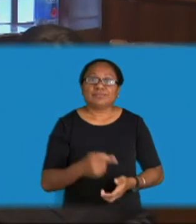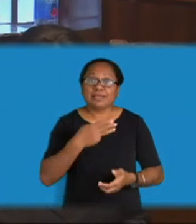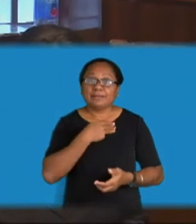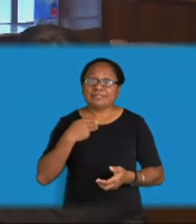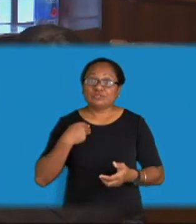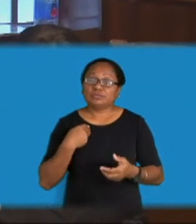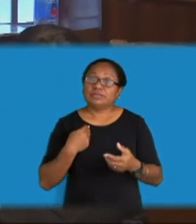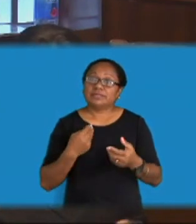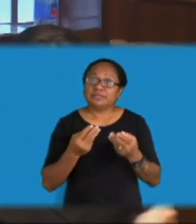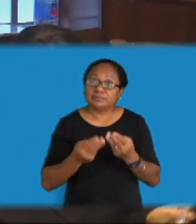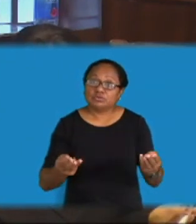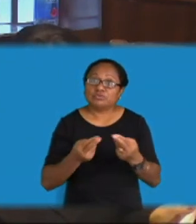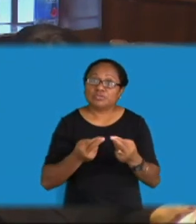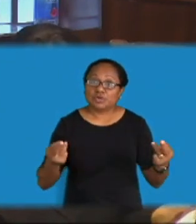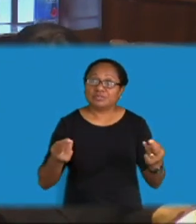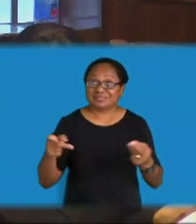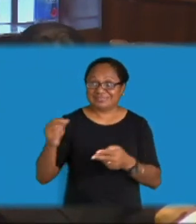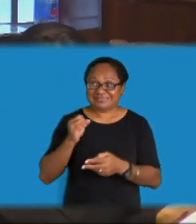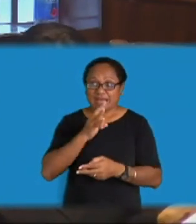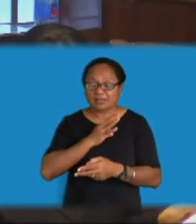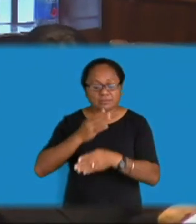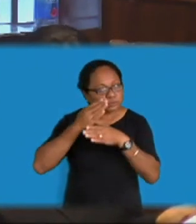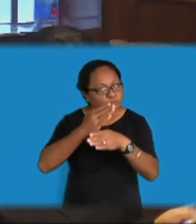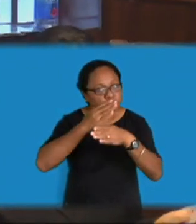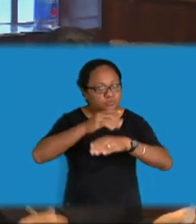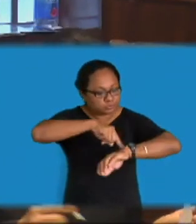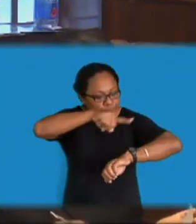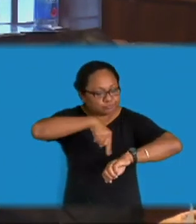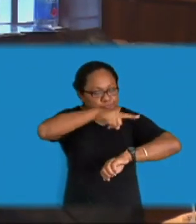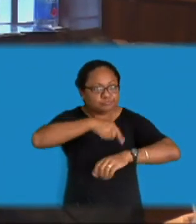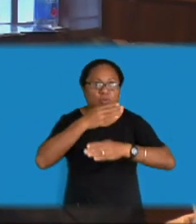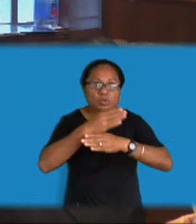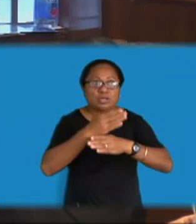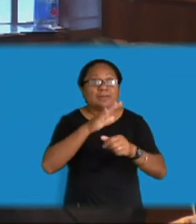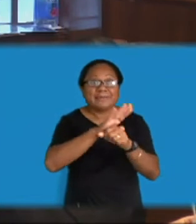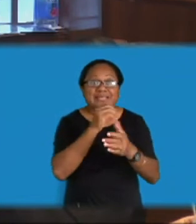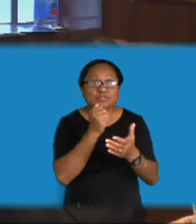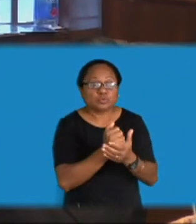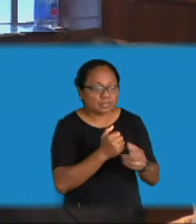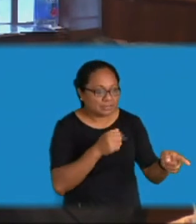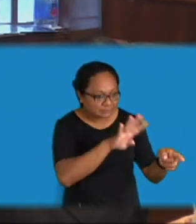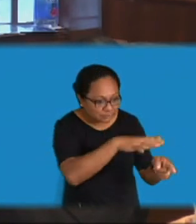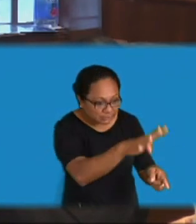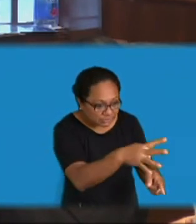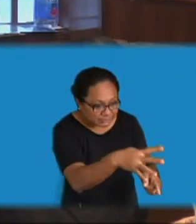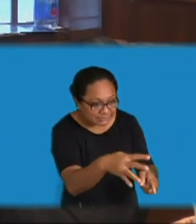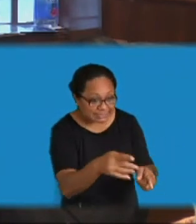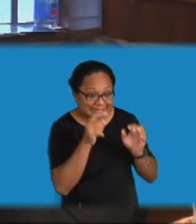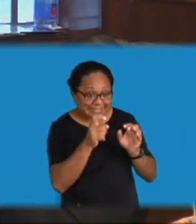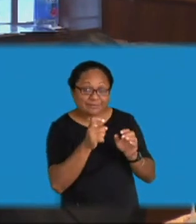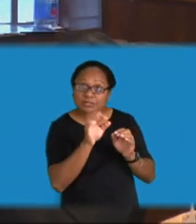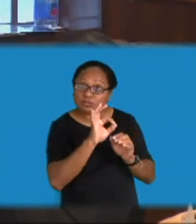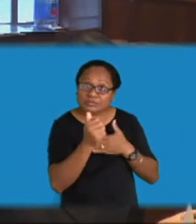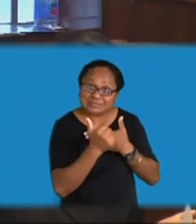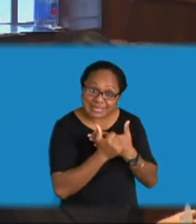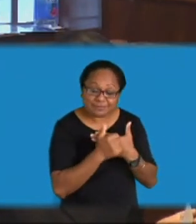Mineral Resources officials, Madam Speaker, are working around the clock to ensure the safety issues identified in the stop work order are addressed.